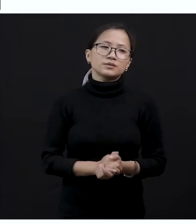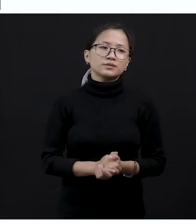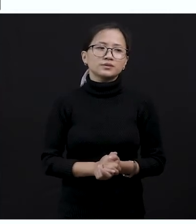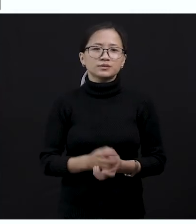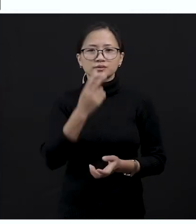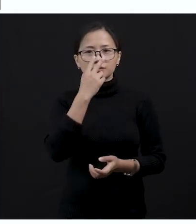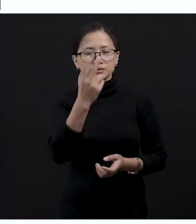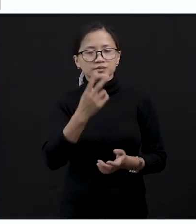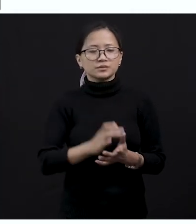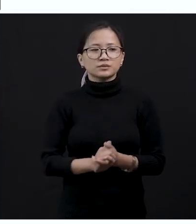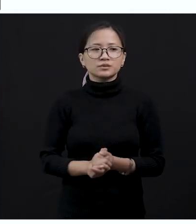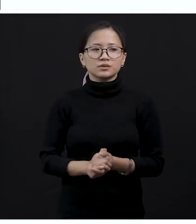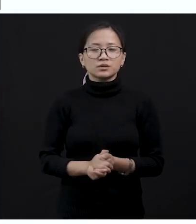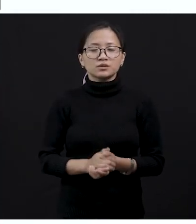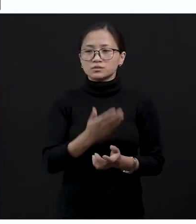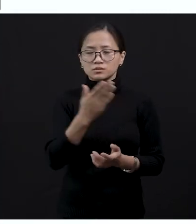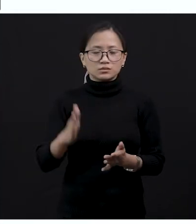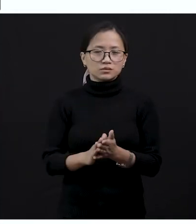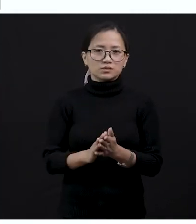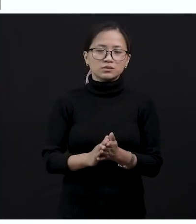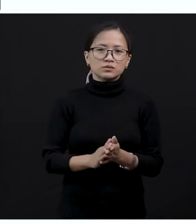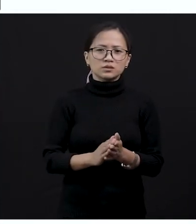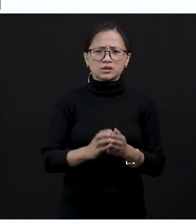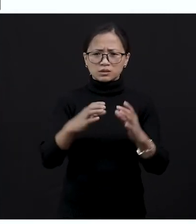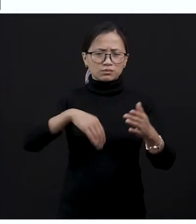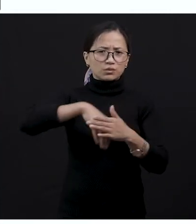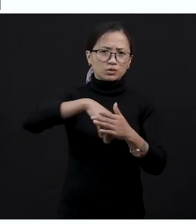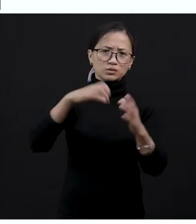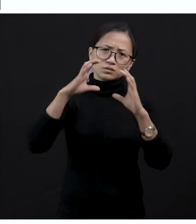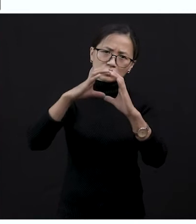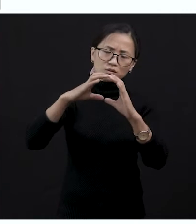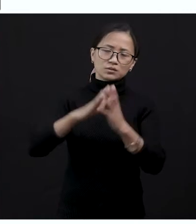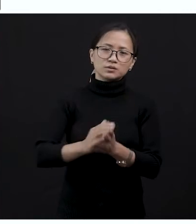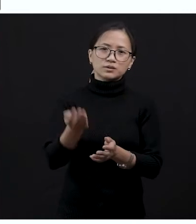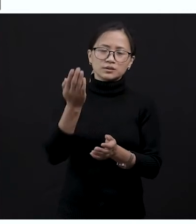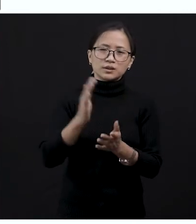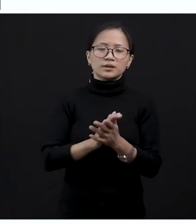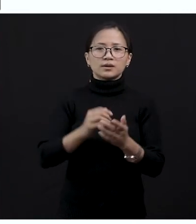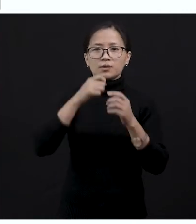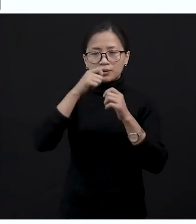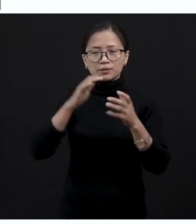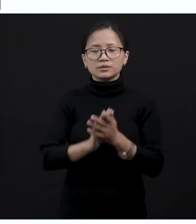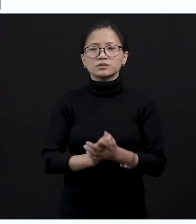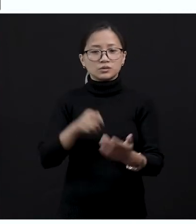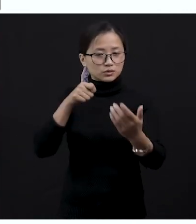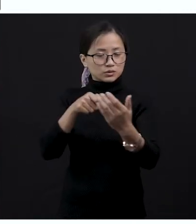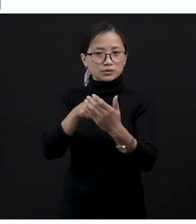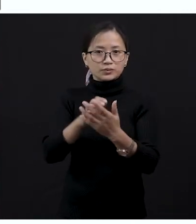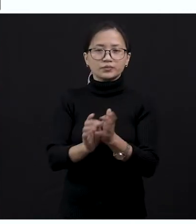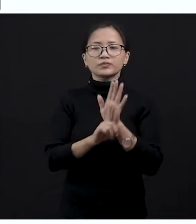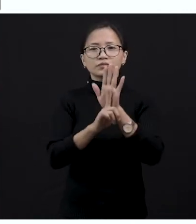see those area of the bowl or the balloon where you're showing the torchlight, it seems bright,